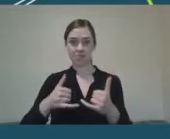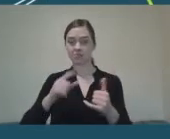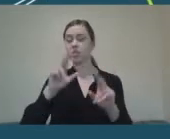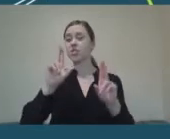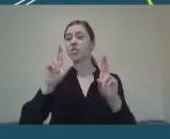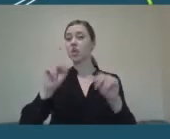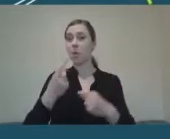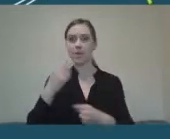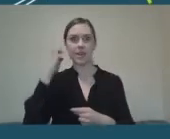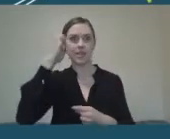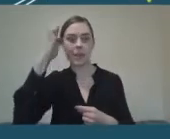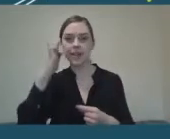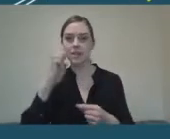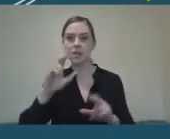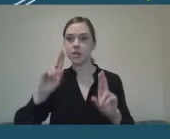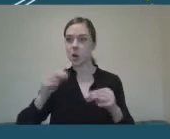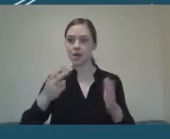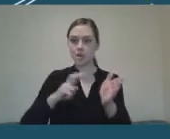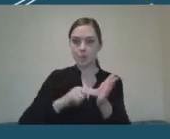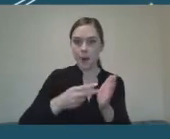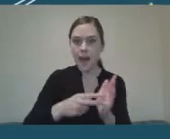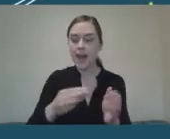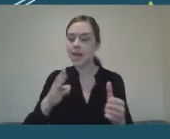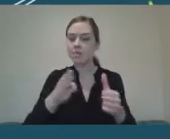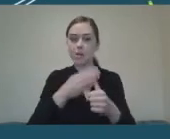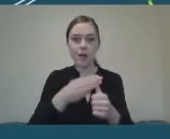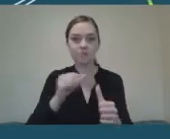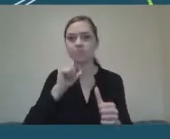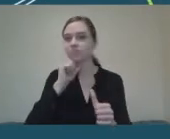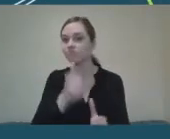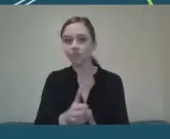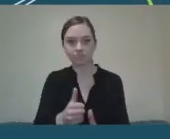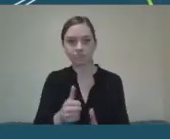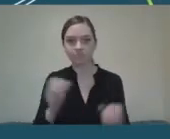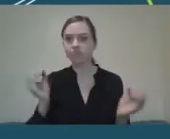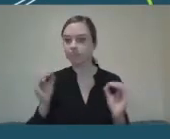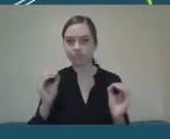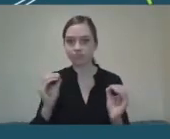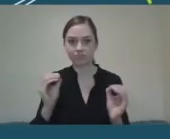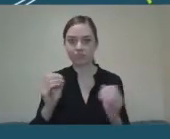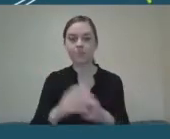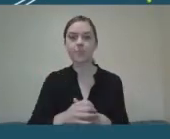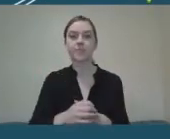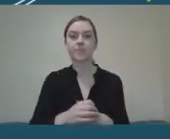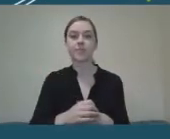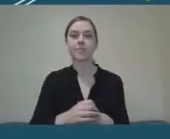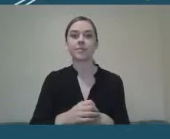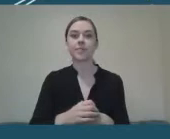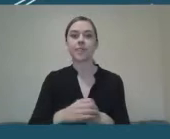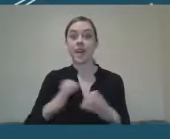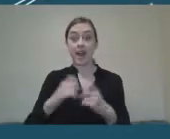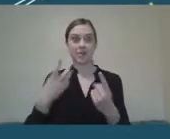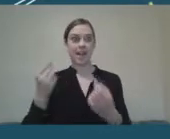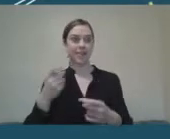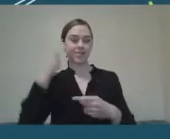year that anyone had planned for, prepared for in terms of how it turned out. We all had our dreams for 2020.